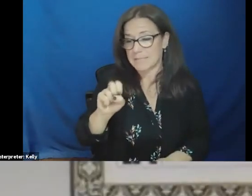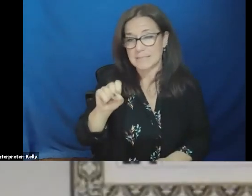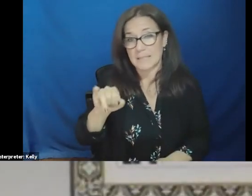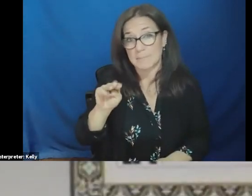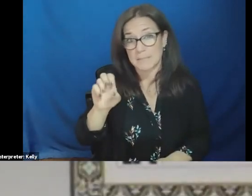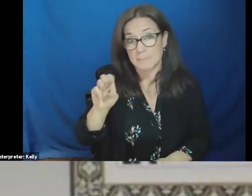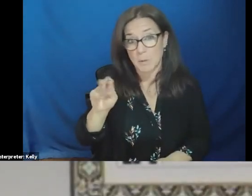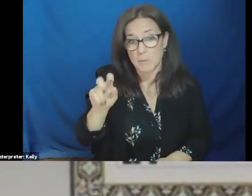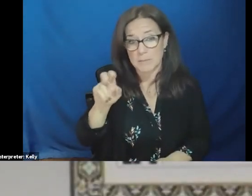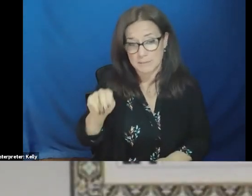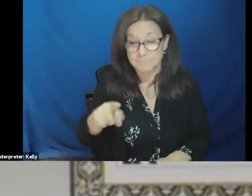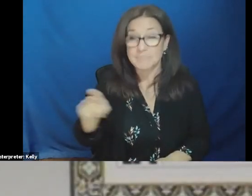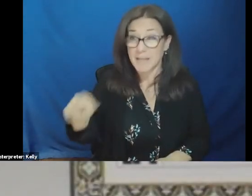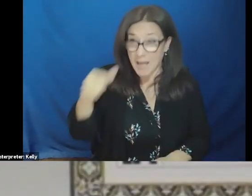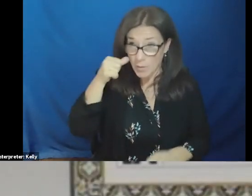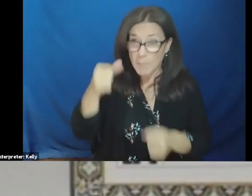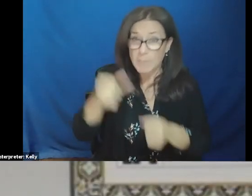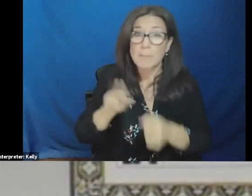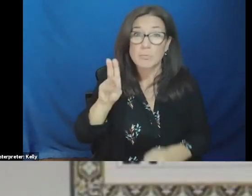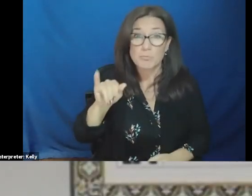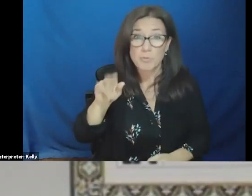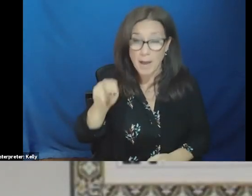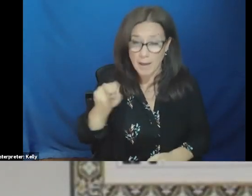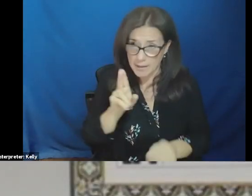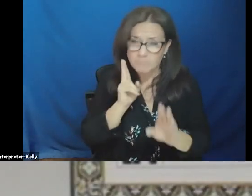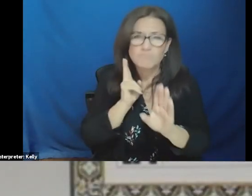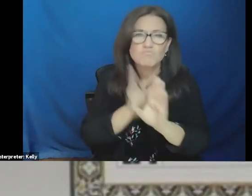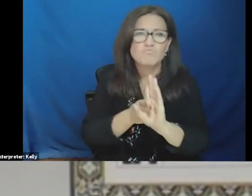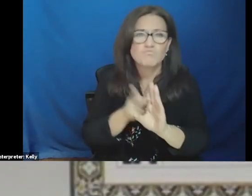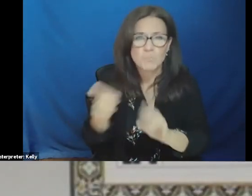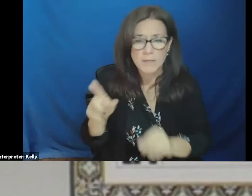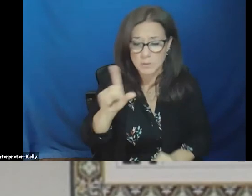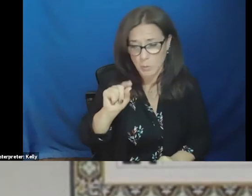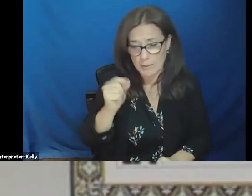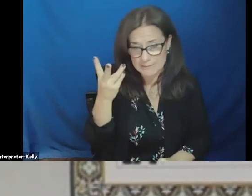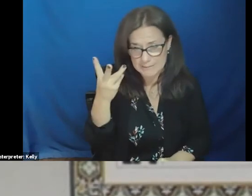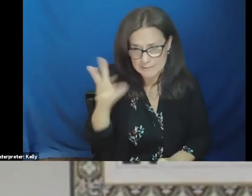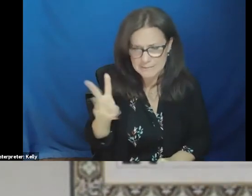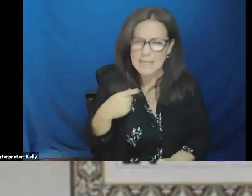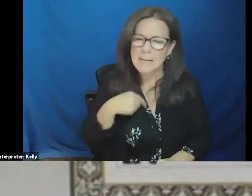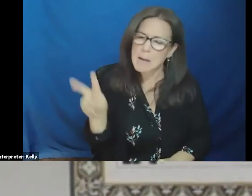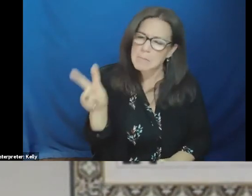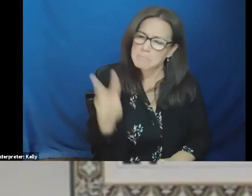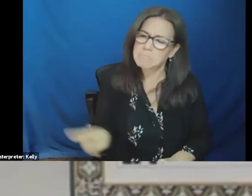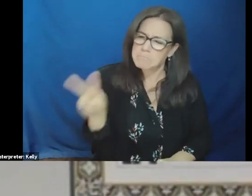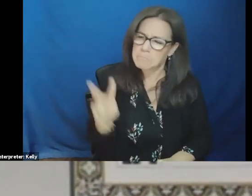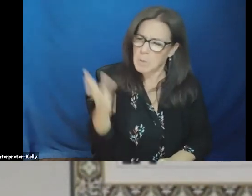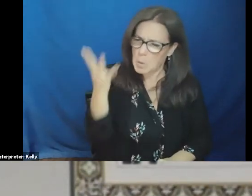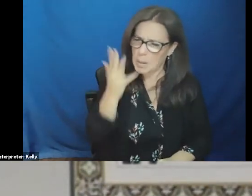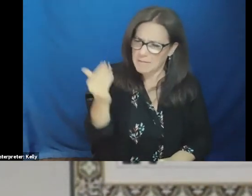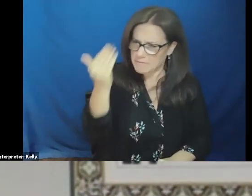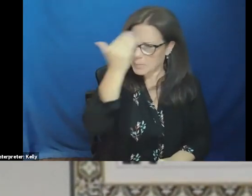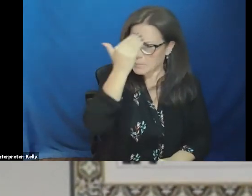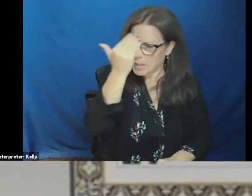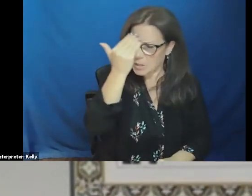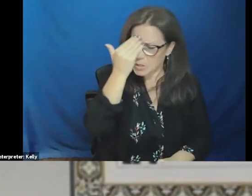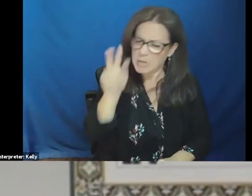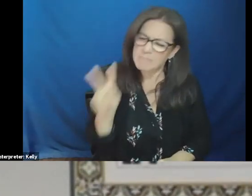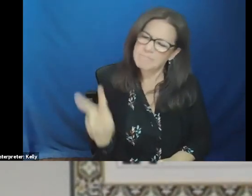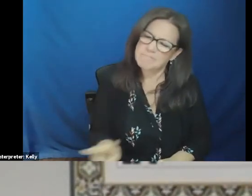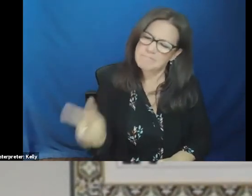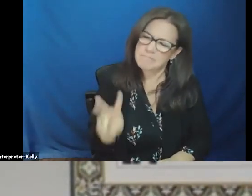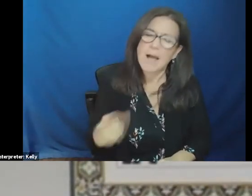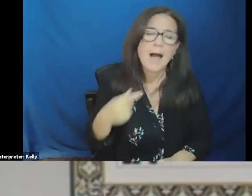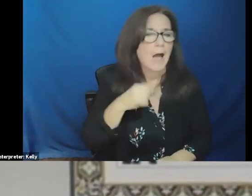in 2016 and I said, Brian looks very familiar. I was actually working in a first grade class, and I didn't want to give him an age up, but I